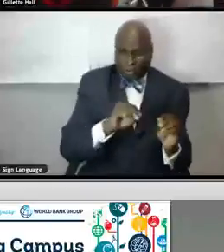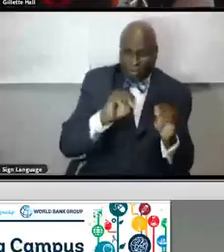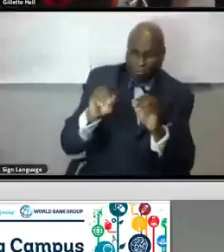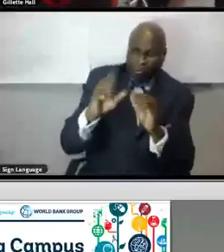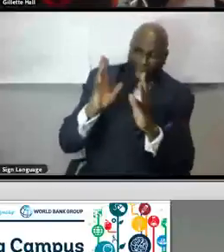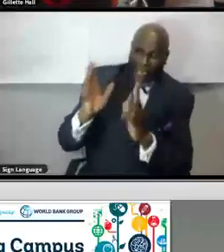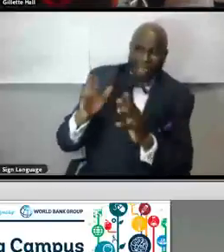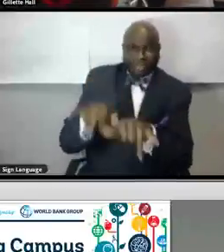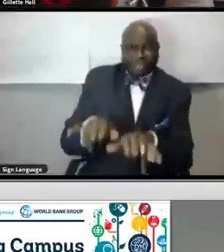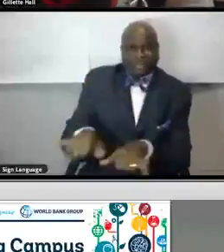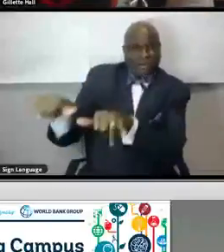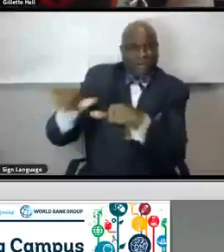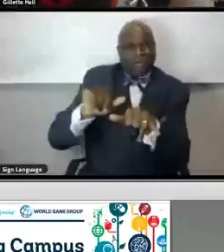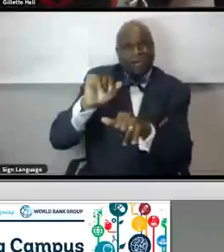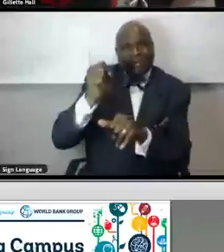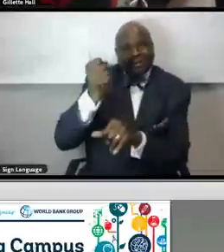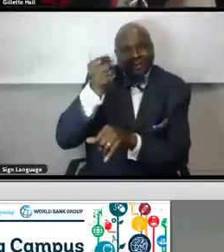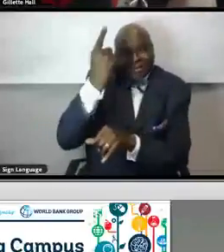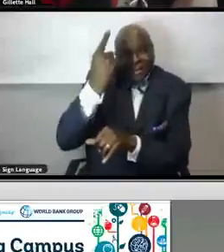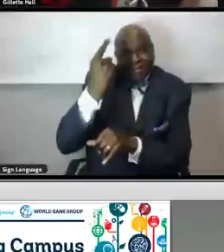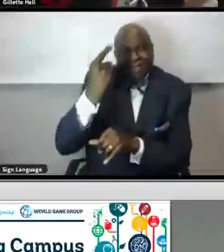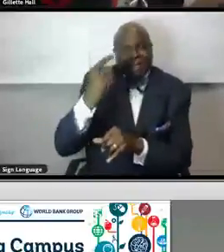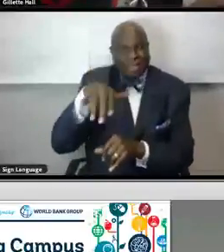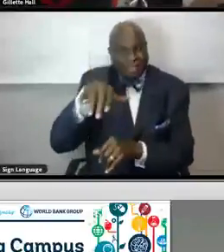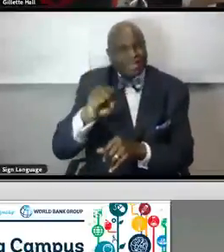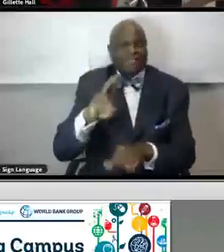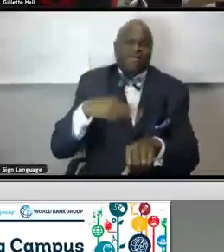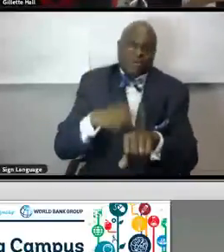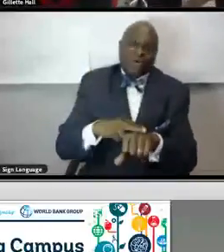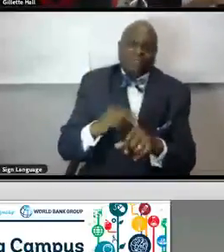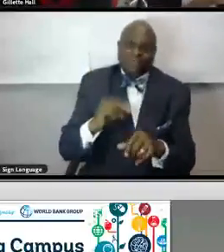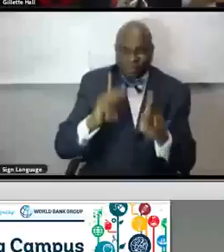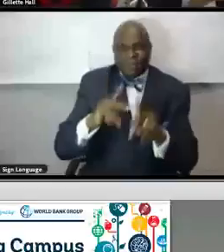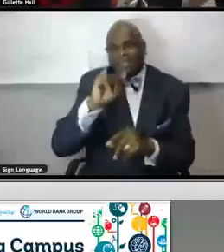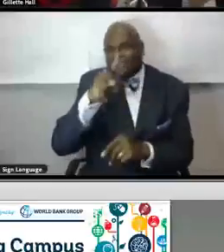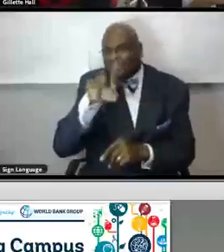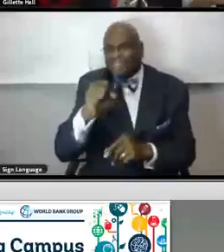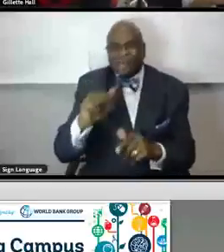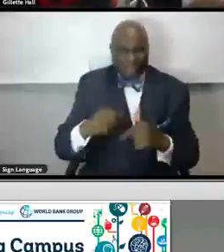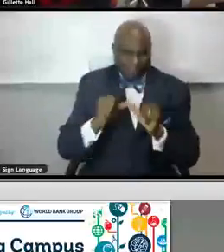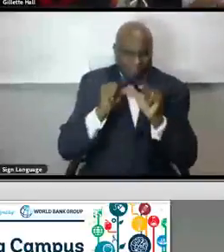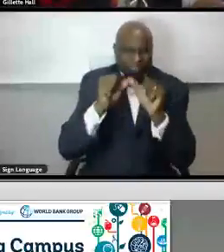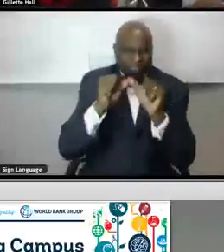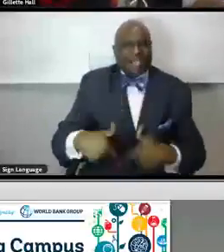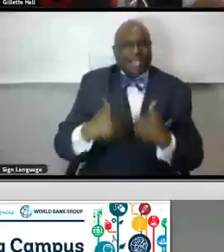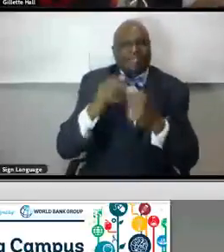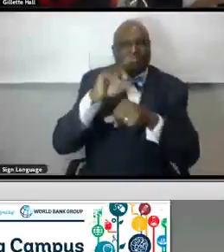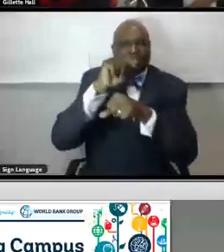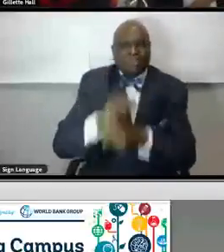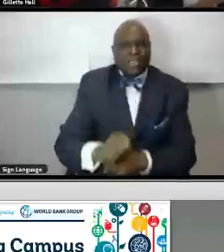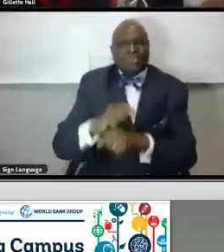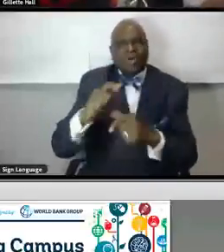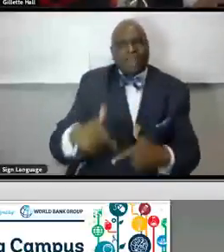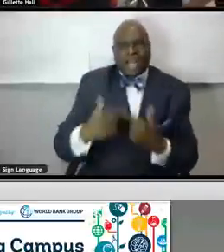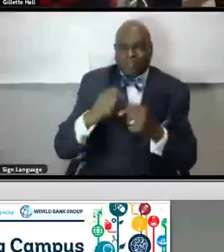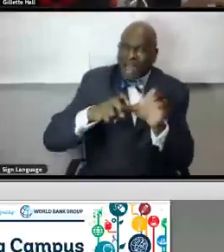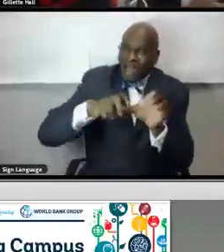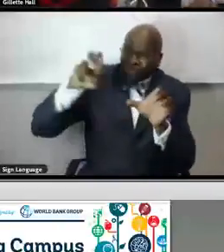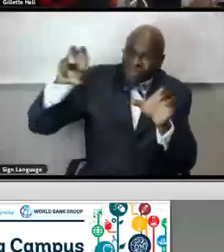from the stereotypical understanding, yes, of course, for those Indigenous who continue to live a traditional lifestyle